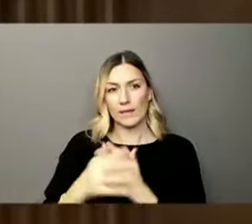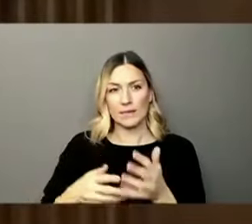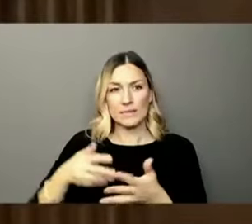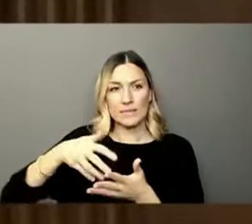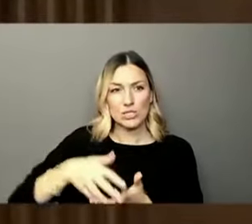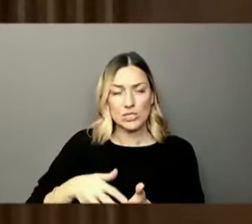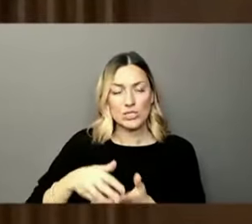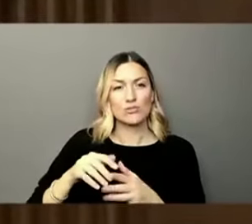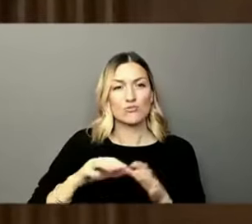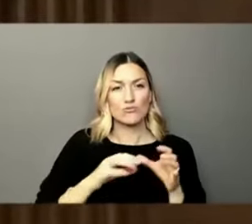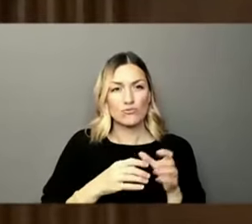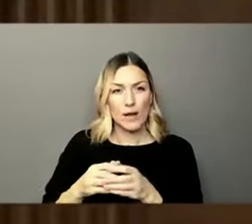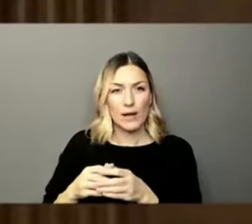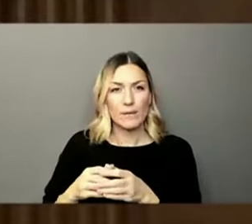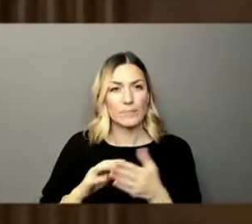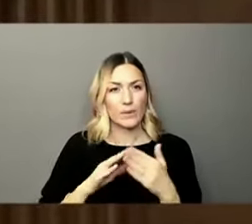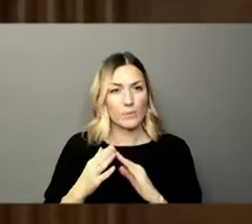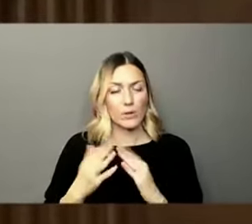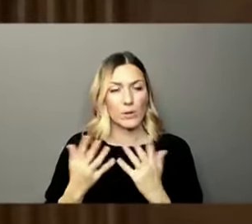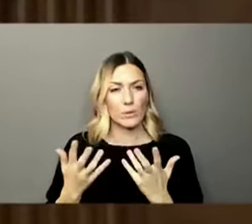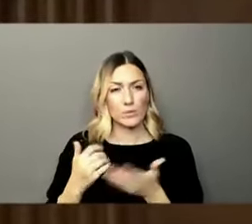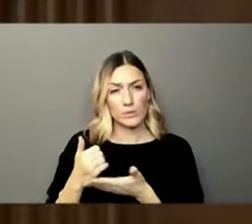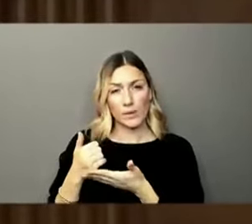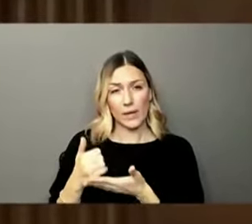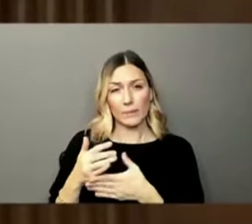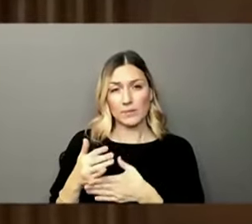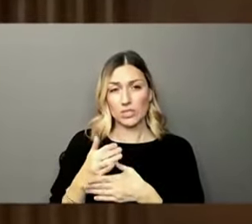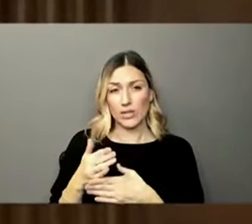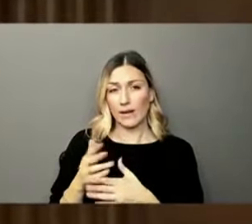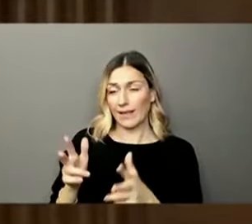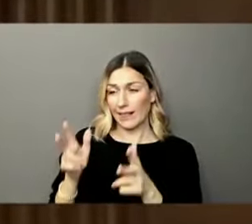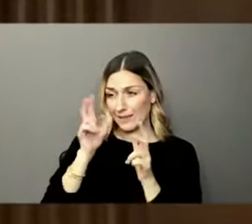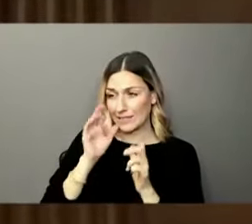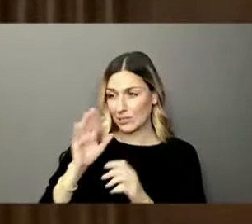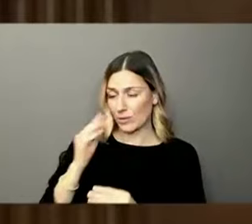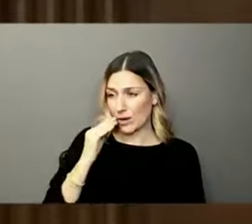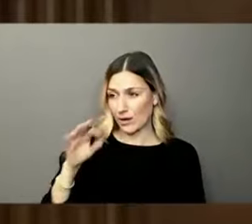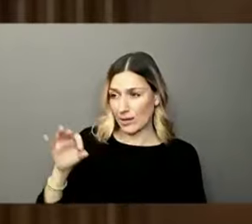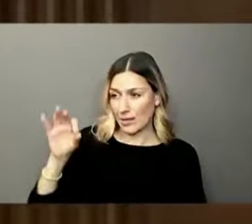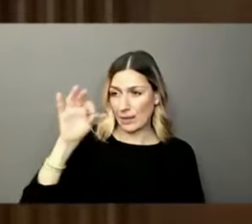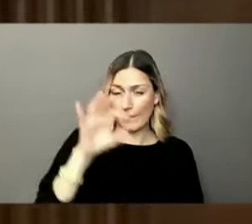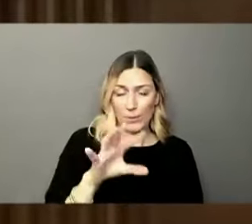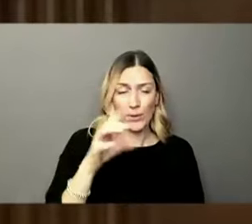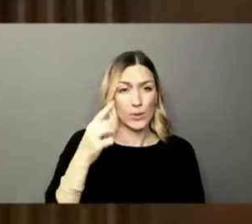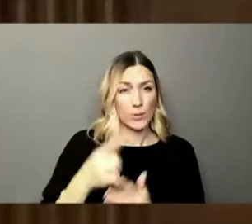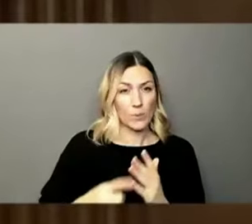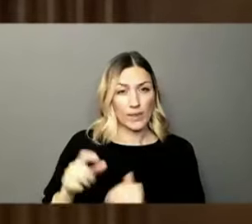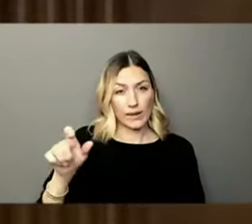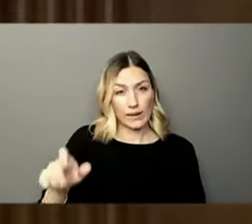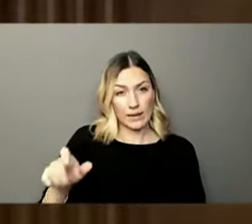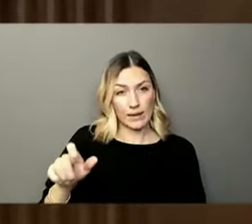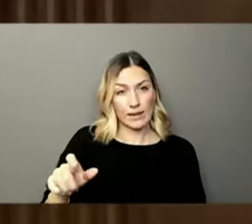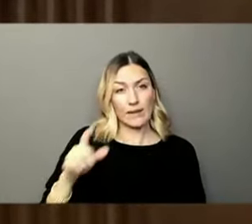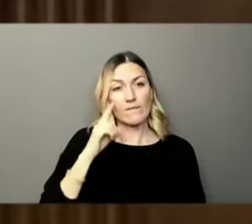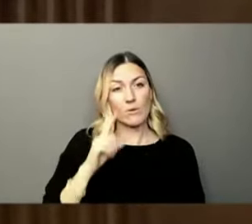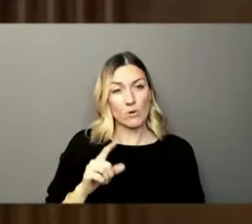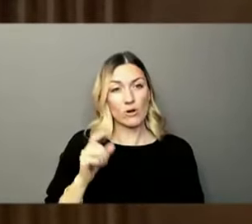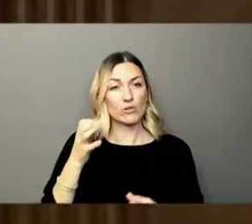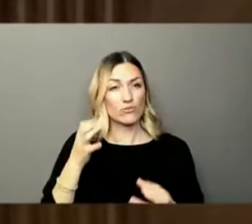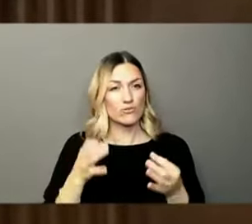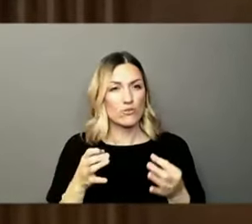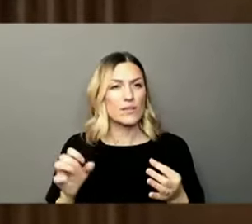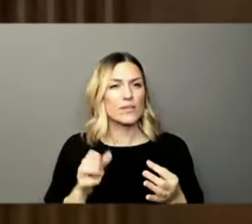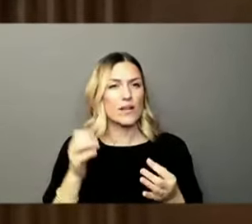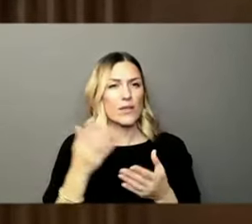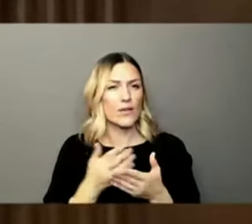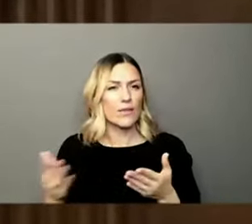communities to want to help and share and listen to their input as to what is needed for clinical trials and other things in their